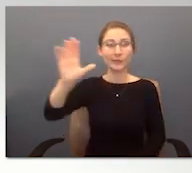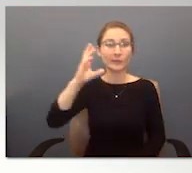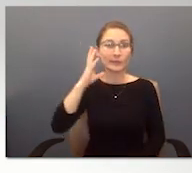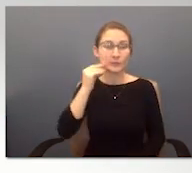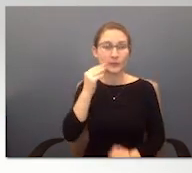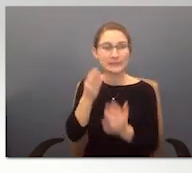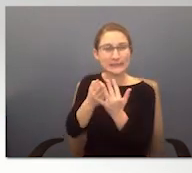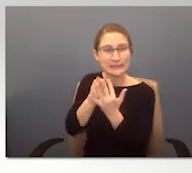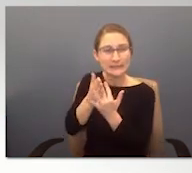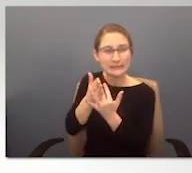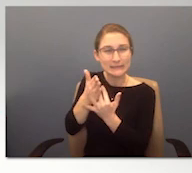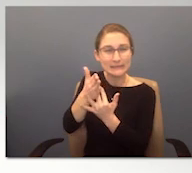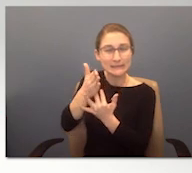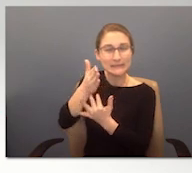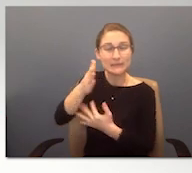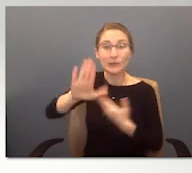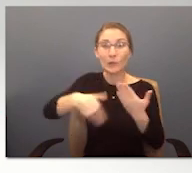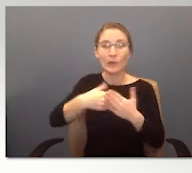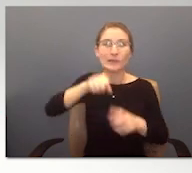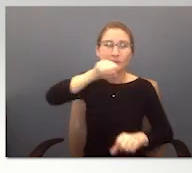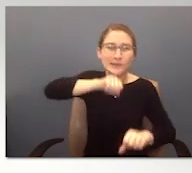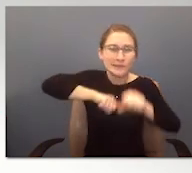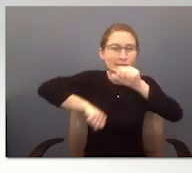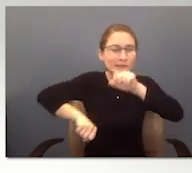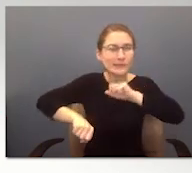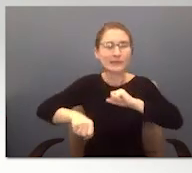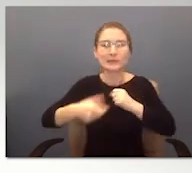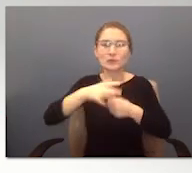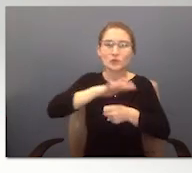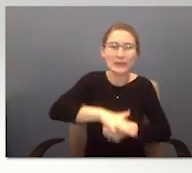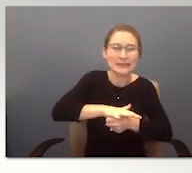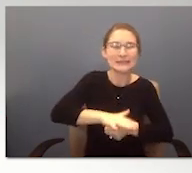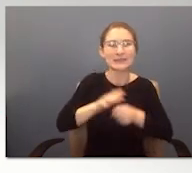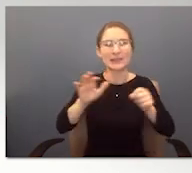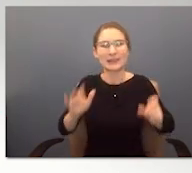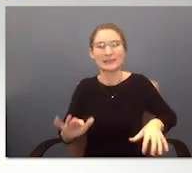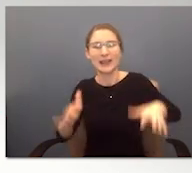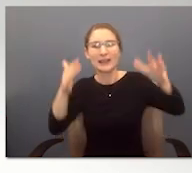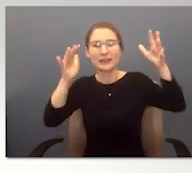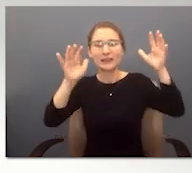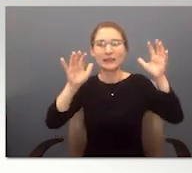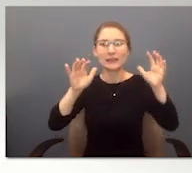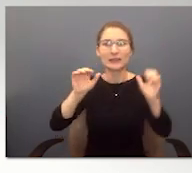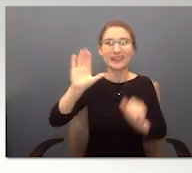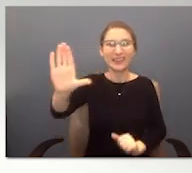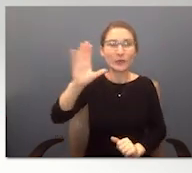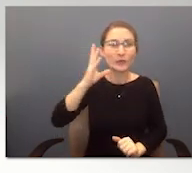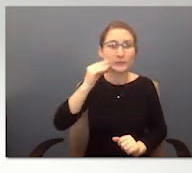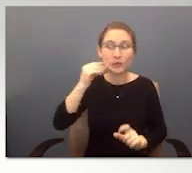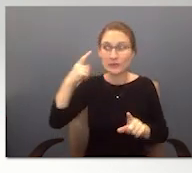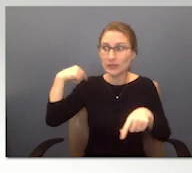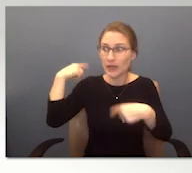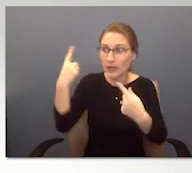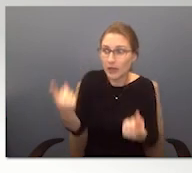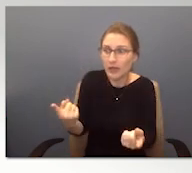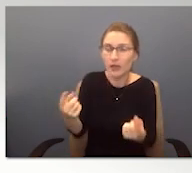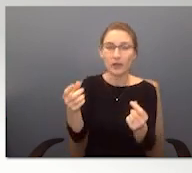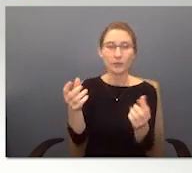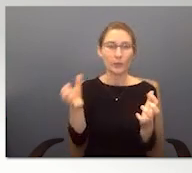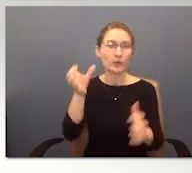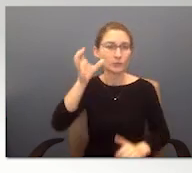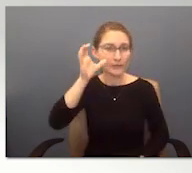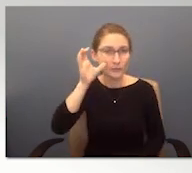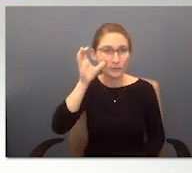through all the hassle and all the trouble and stress and anxiety in just trying to provide the basics